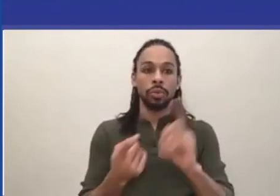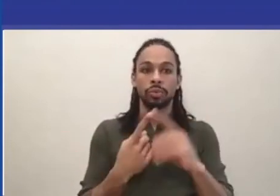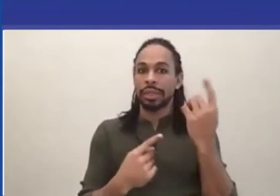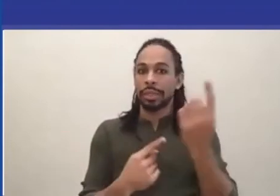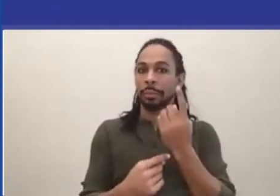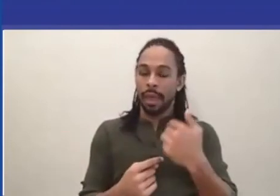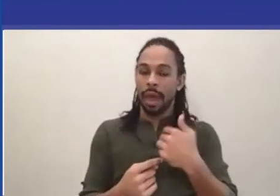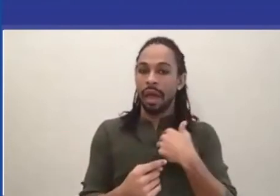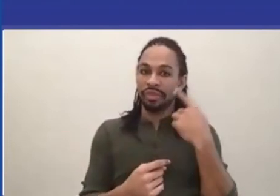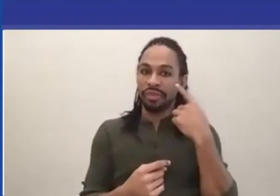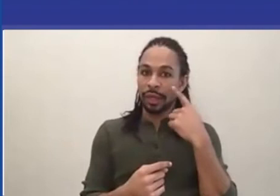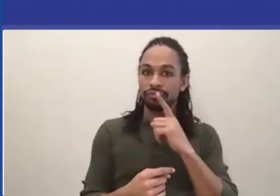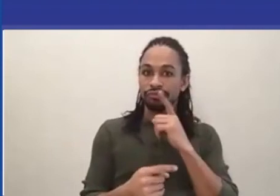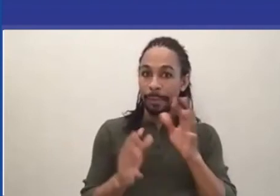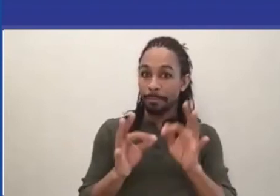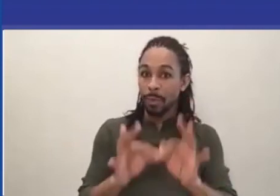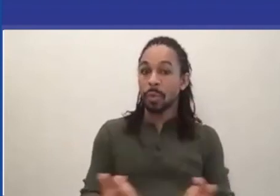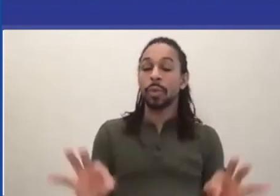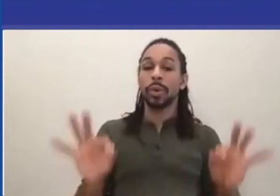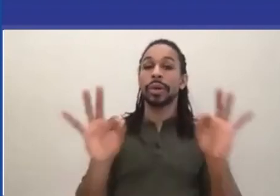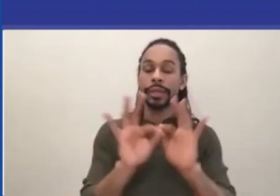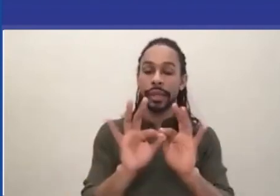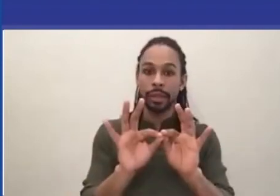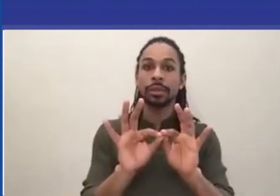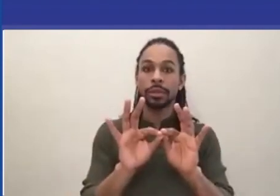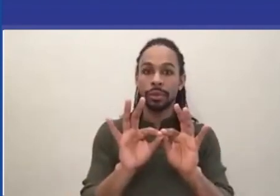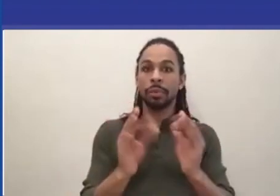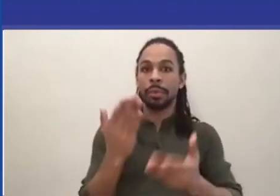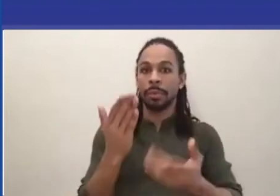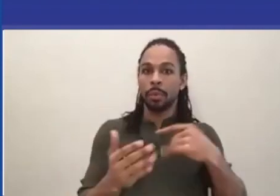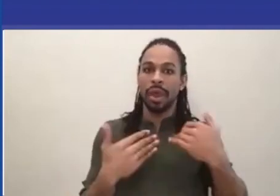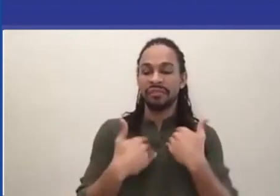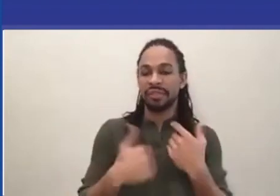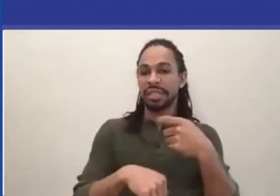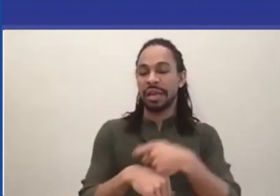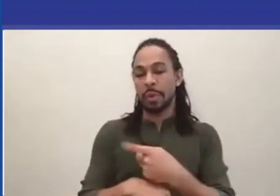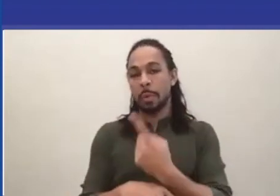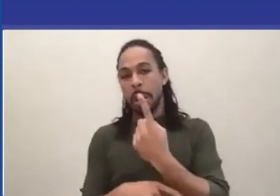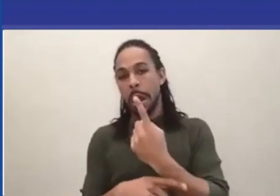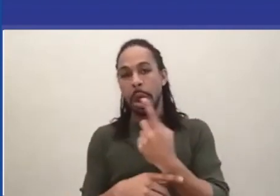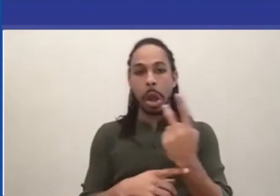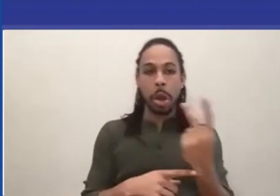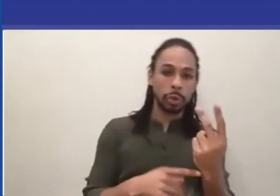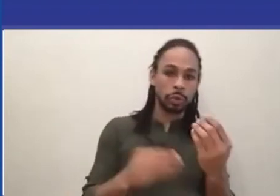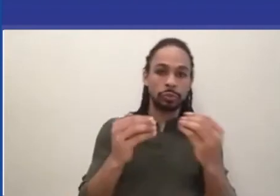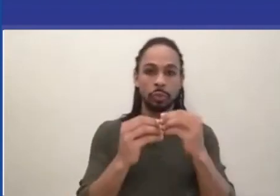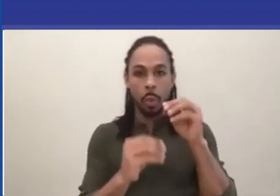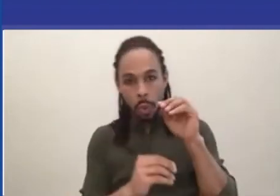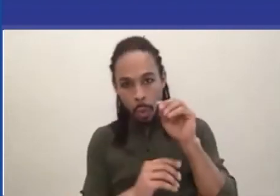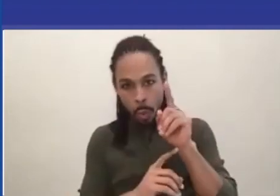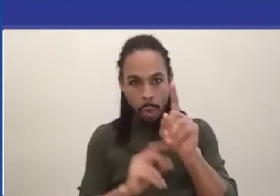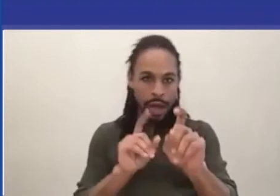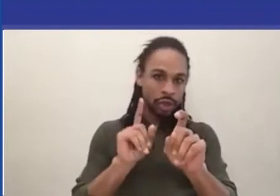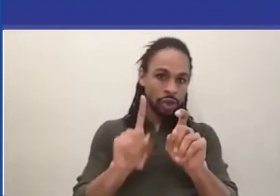really important. And so we may have time for one or two more questions, but I want to make sure I get this question in, and